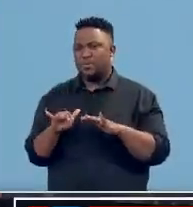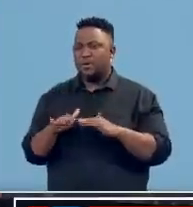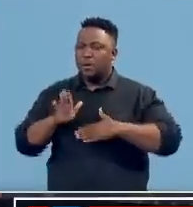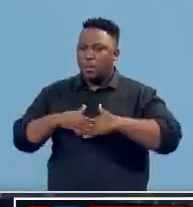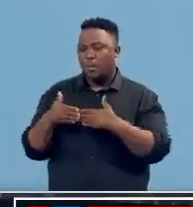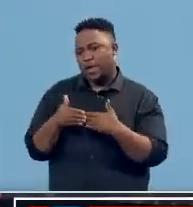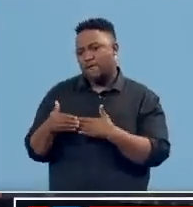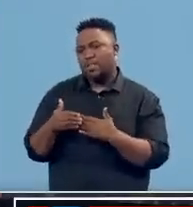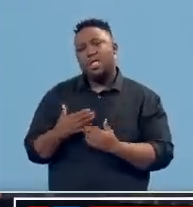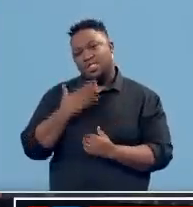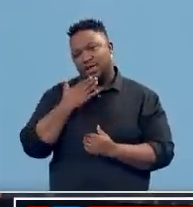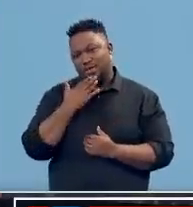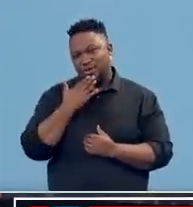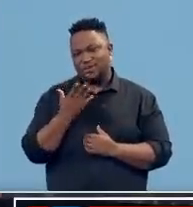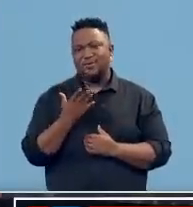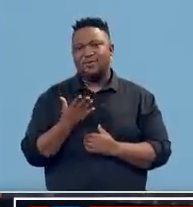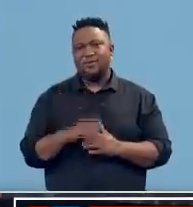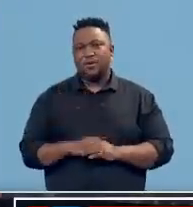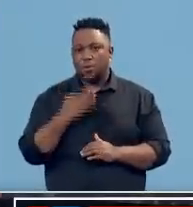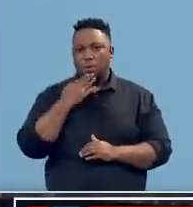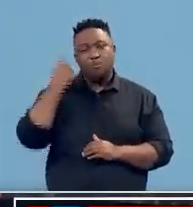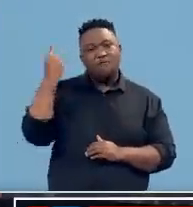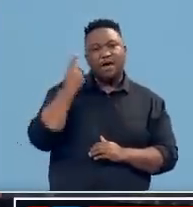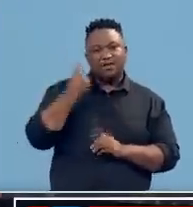extra cautious. Thank you so much for your insights this evening. That